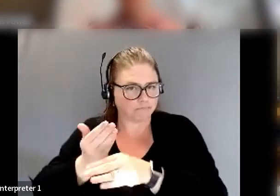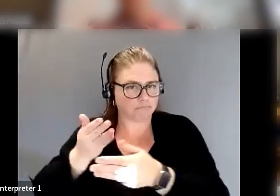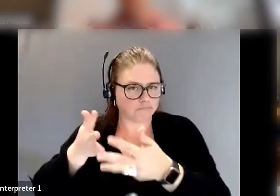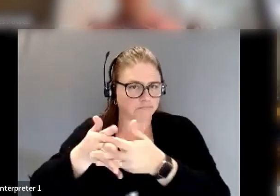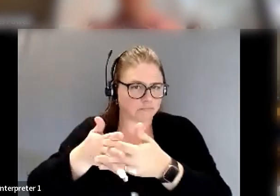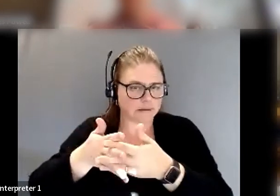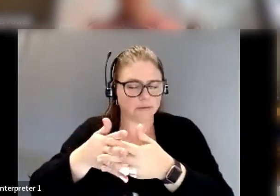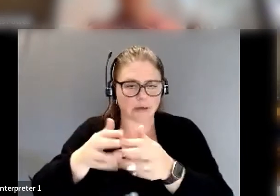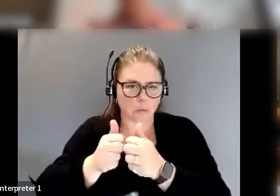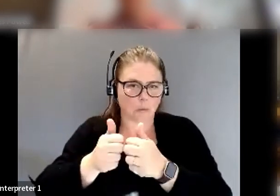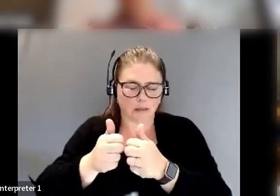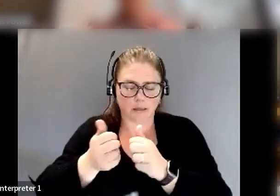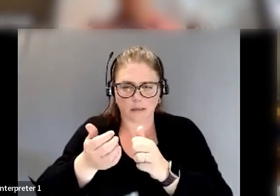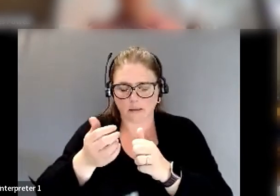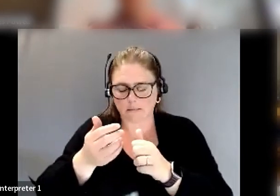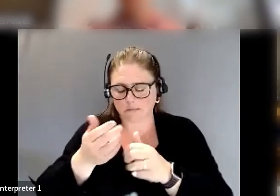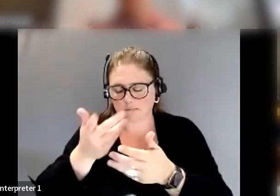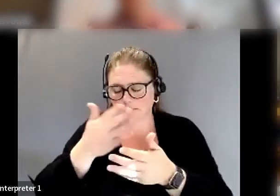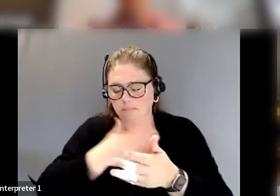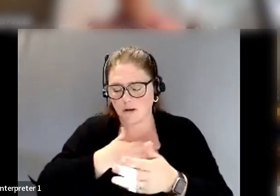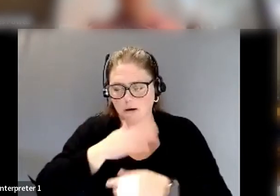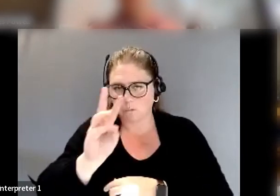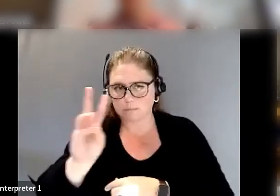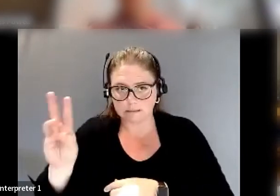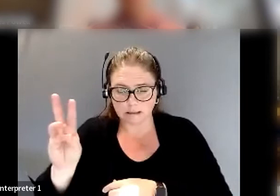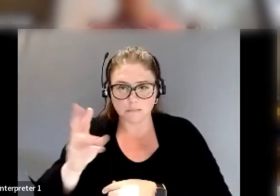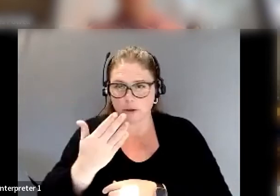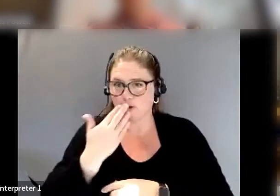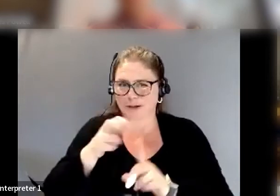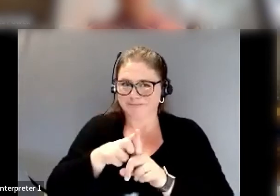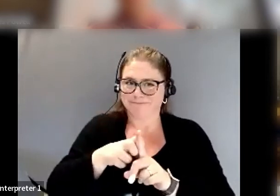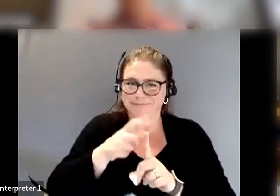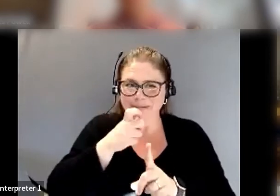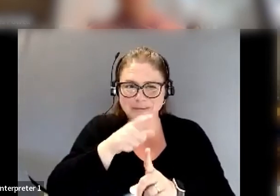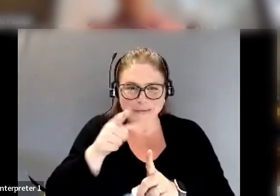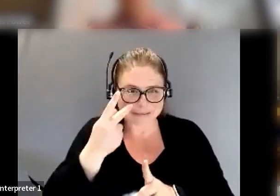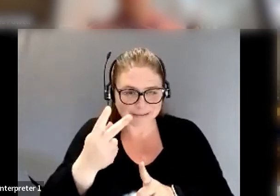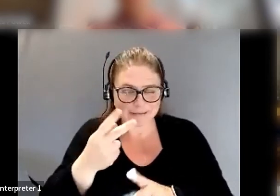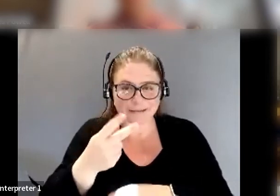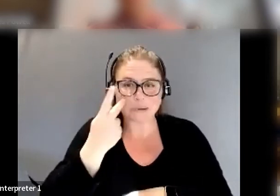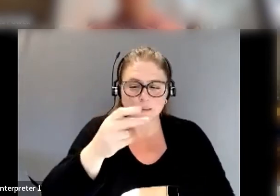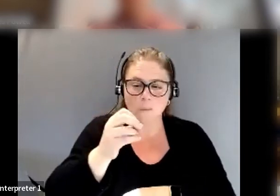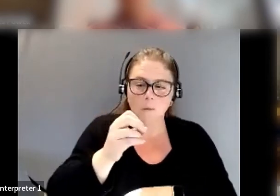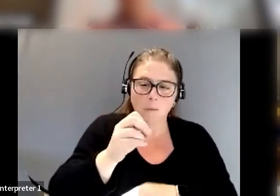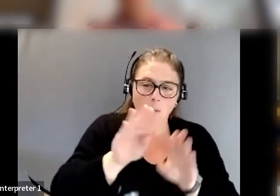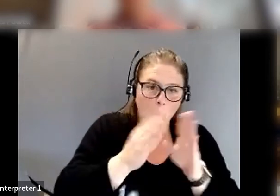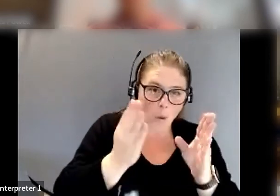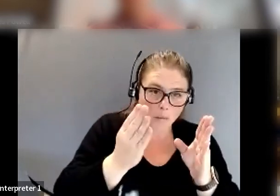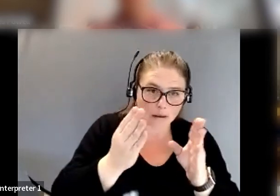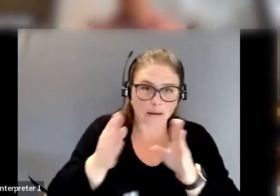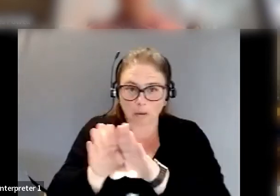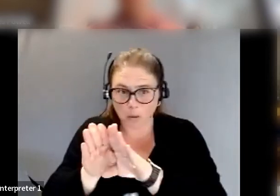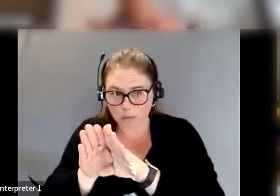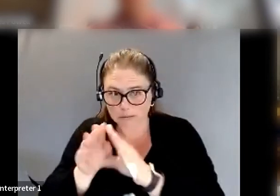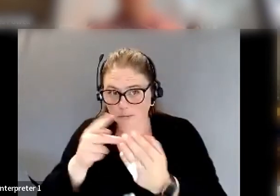users. But that's a really good catch. For those of you who didn't notice, it does show you both open and closed programs. That's